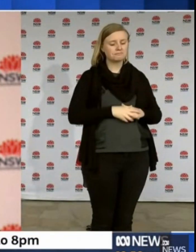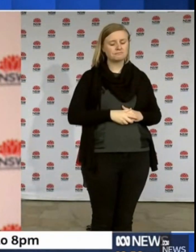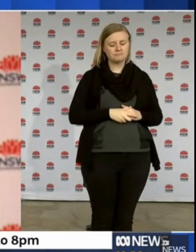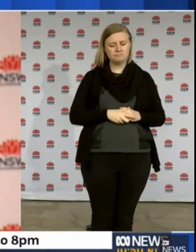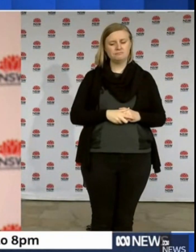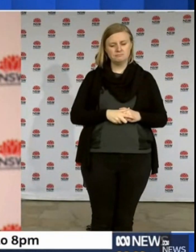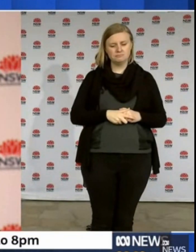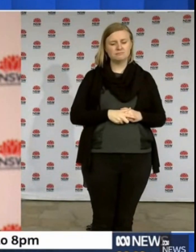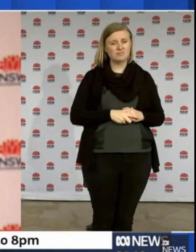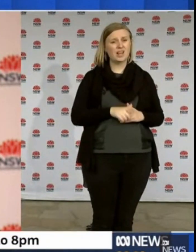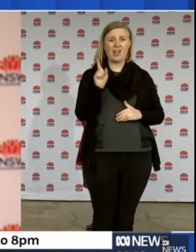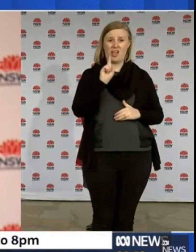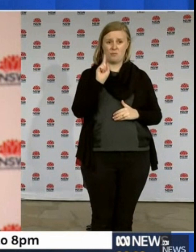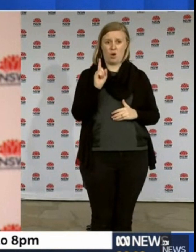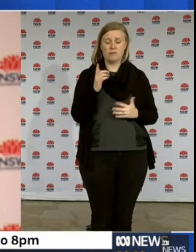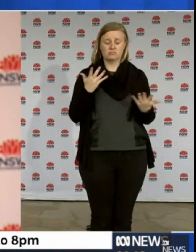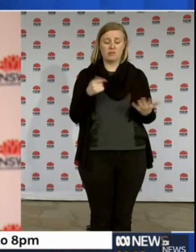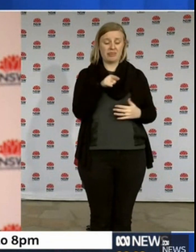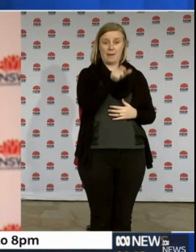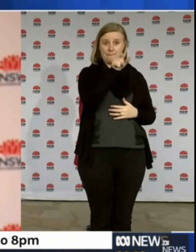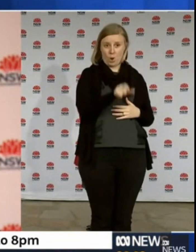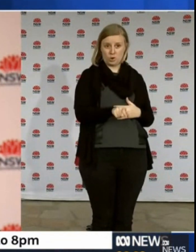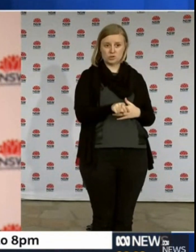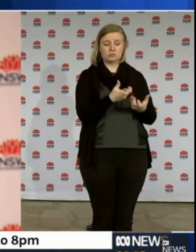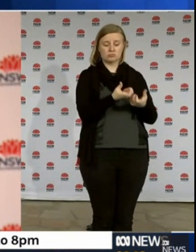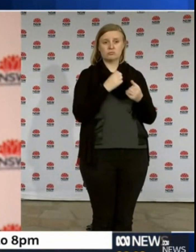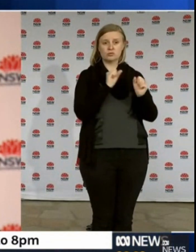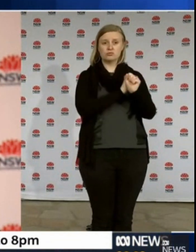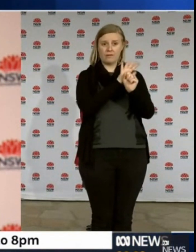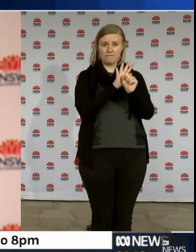we're saying is the case lives in the